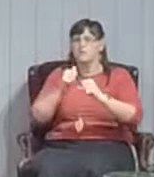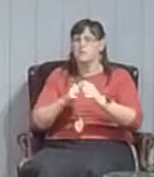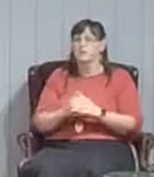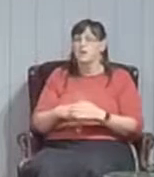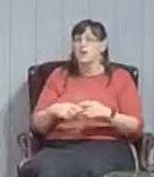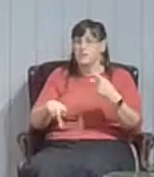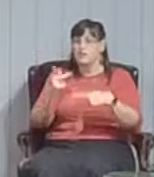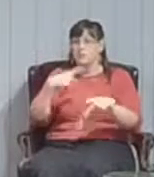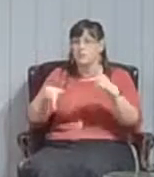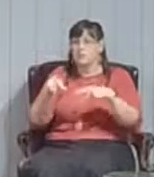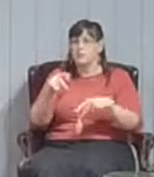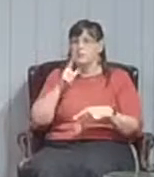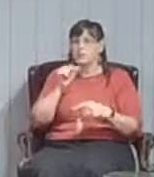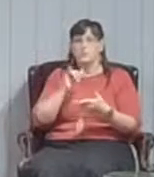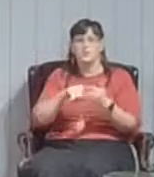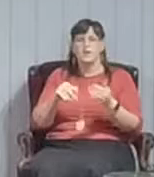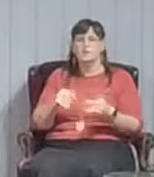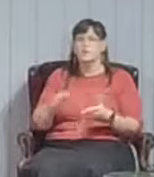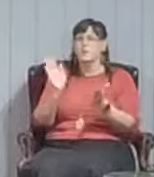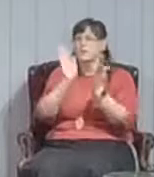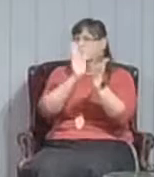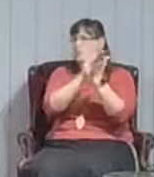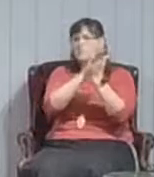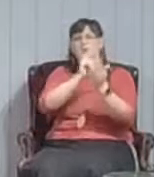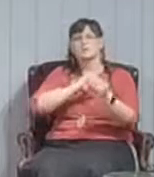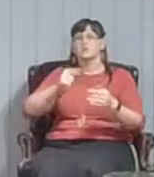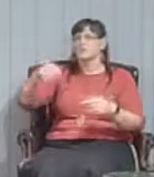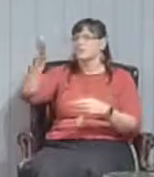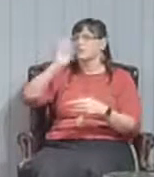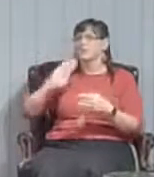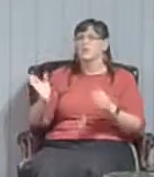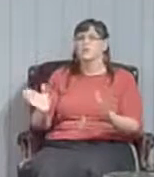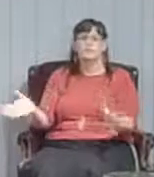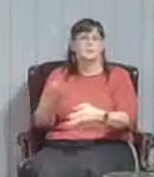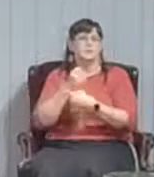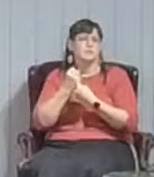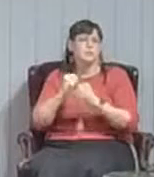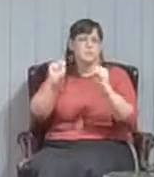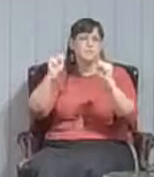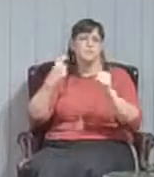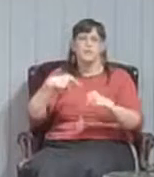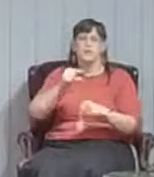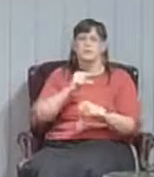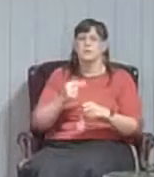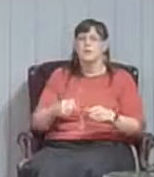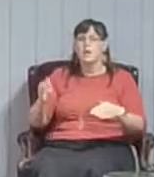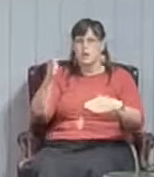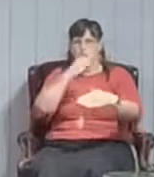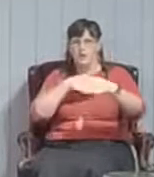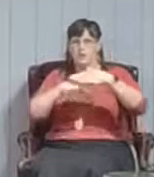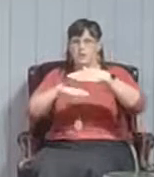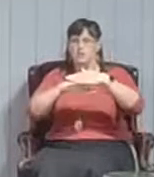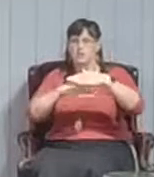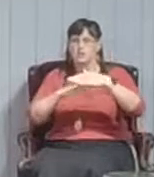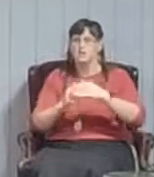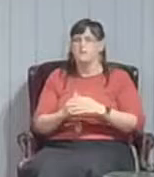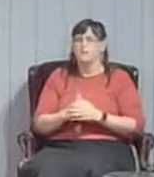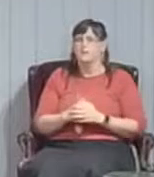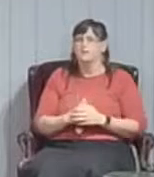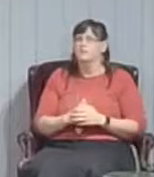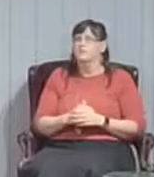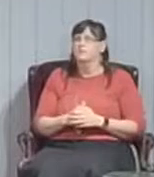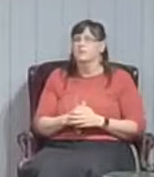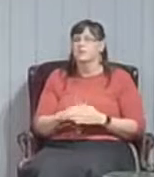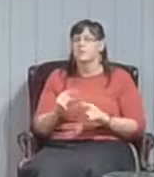people in those days who praised the Lord. God has delivered us. And they came under the yoke of Caesar. But then, you